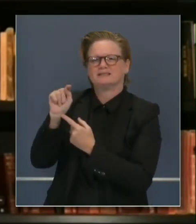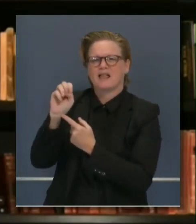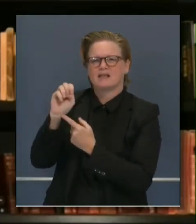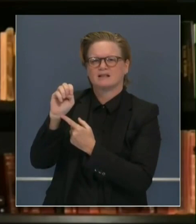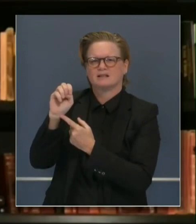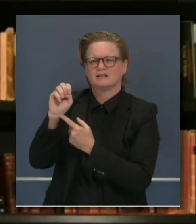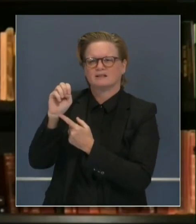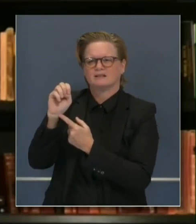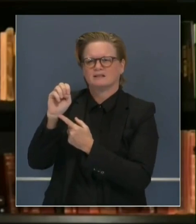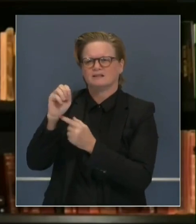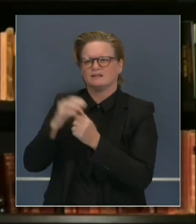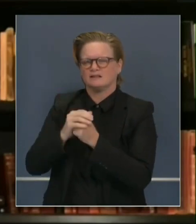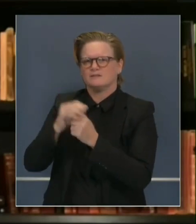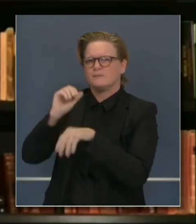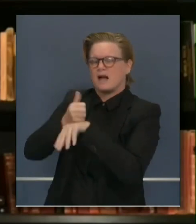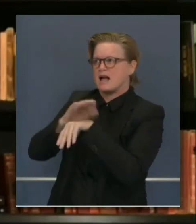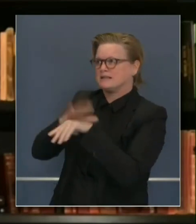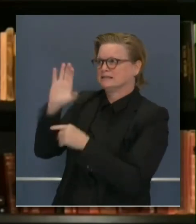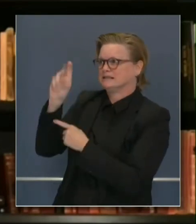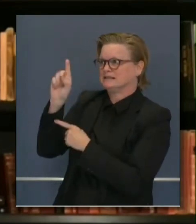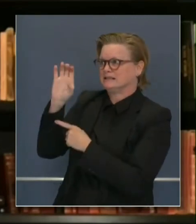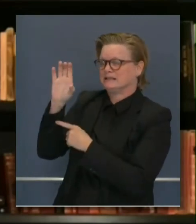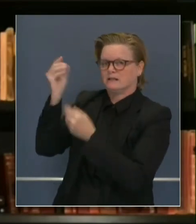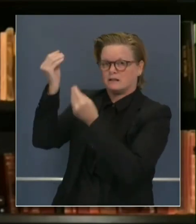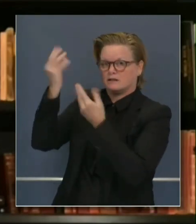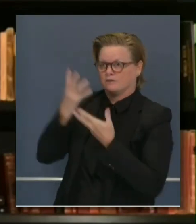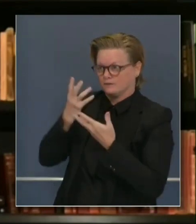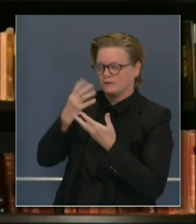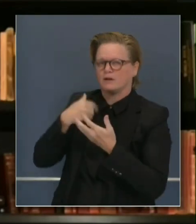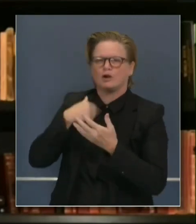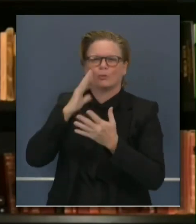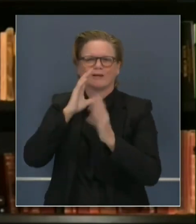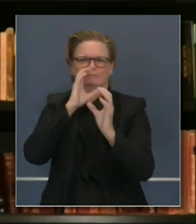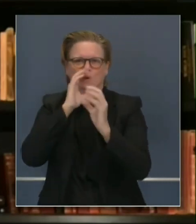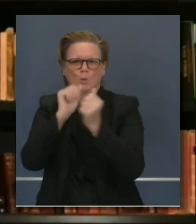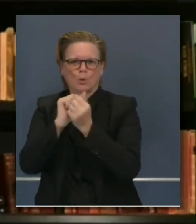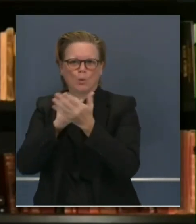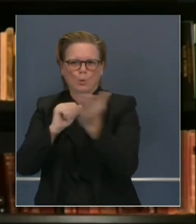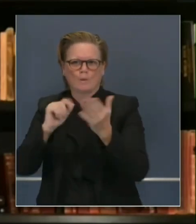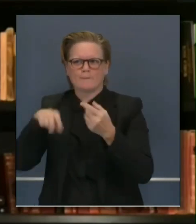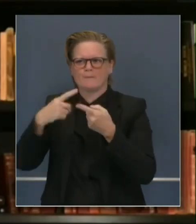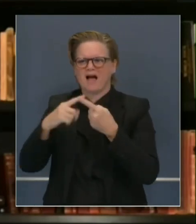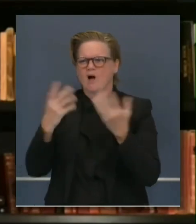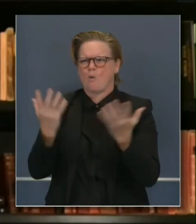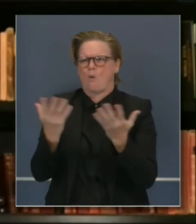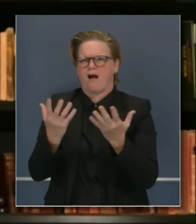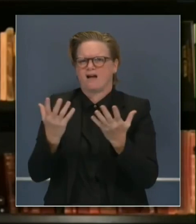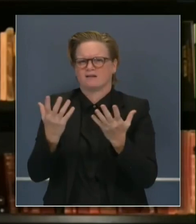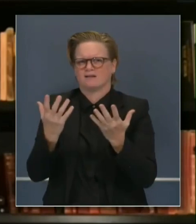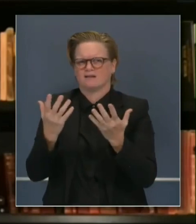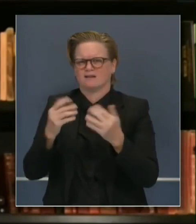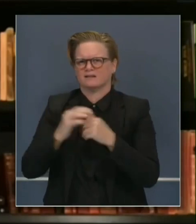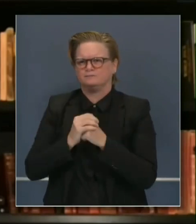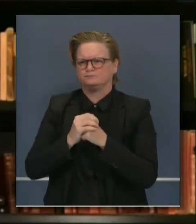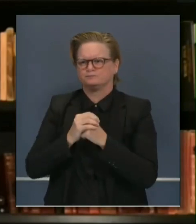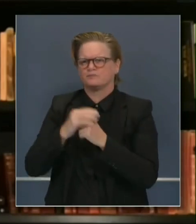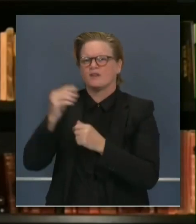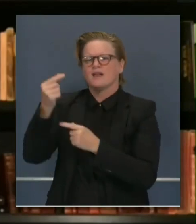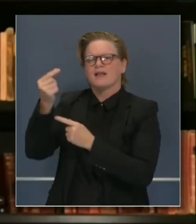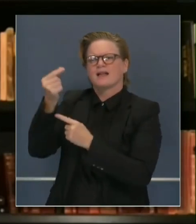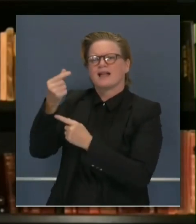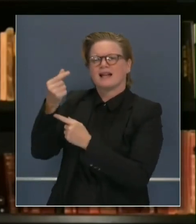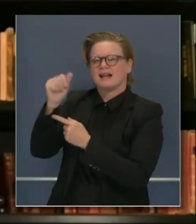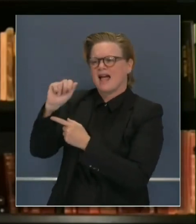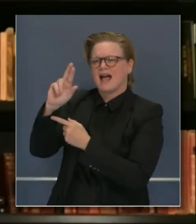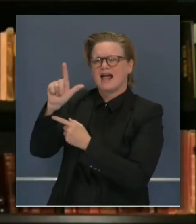opportunity to perhaps socialize what the state is looking to do to perhaps mirror and codify the new